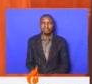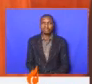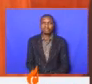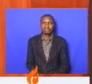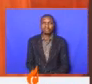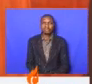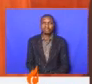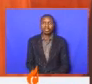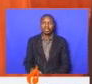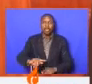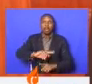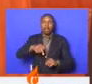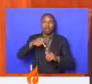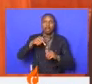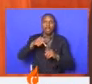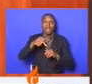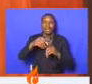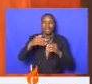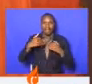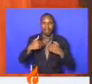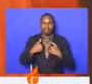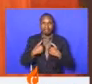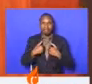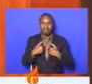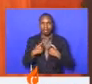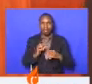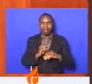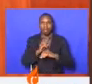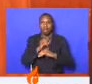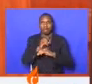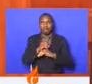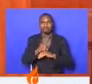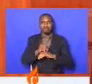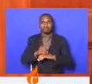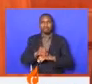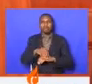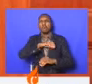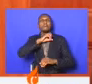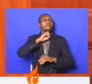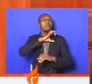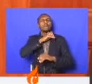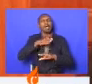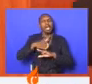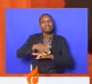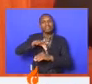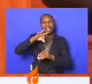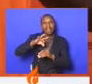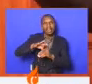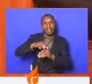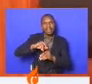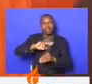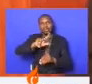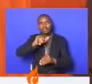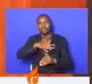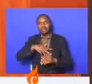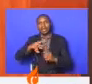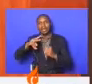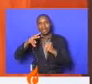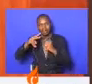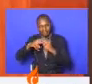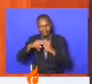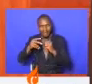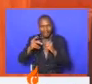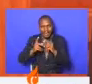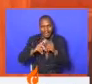When the outbreak of post-election violence of 2007 is